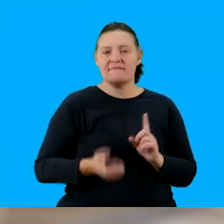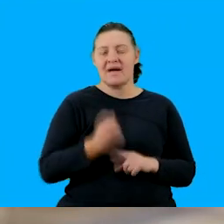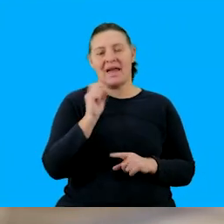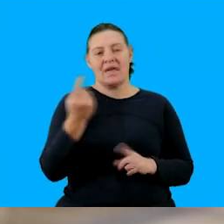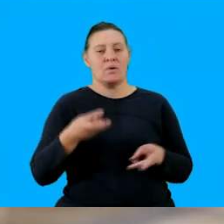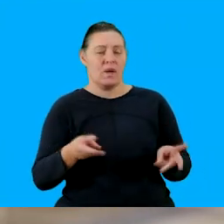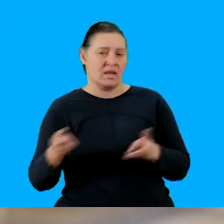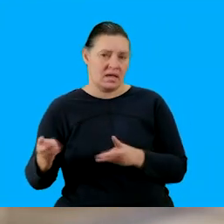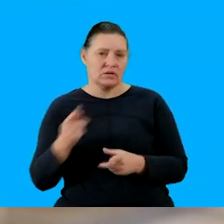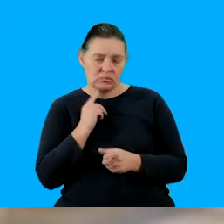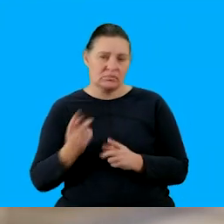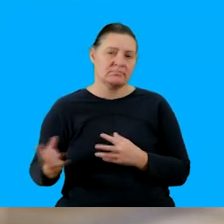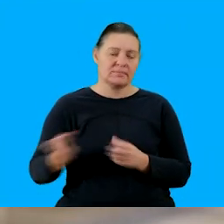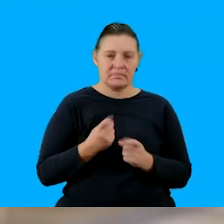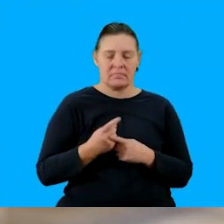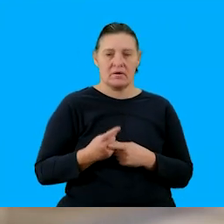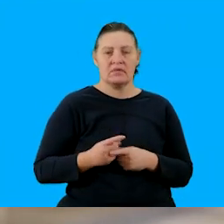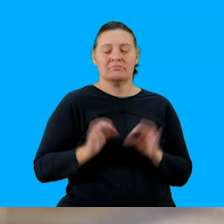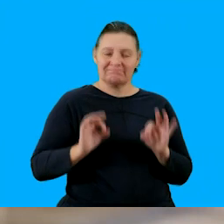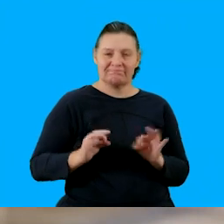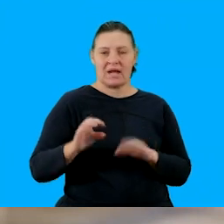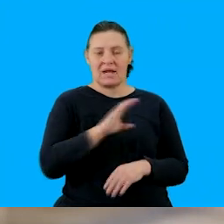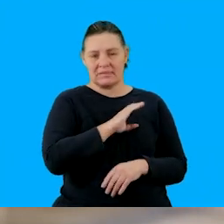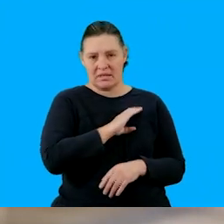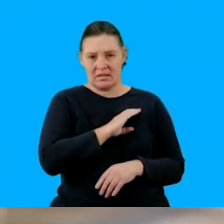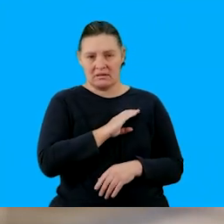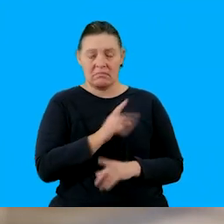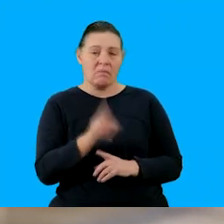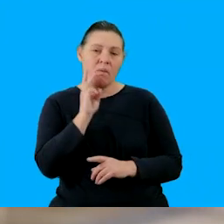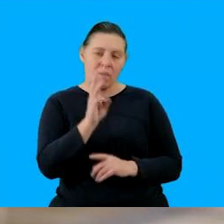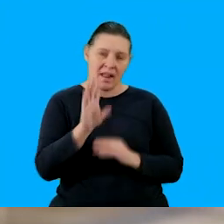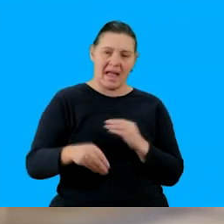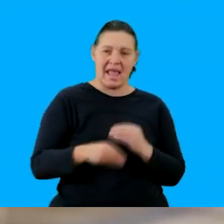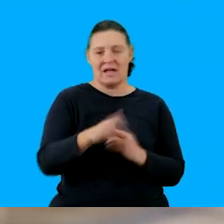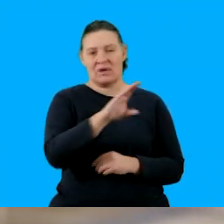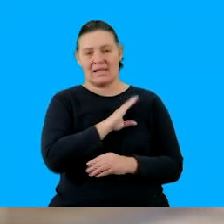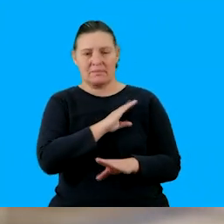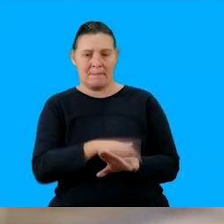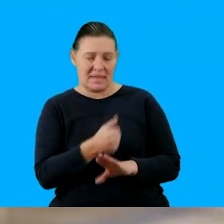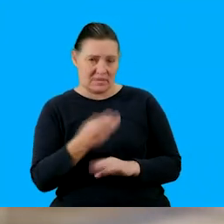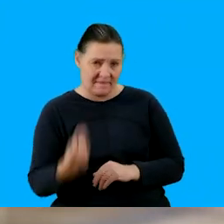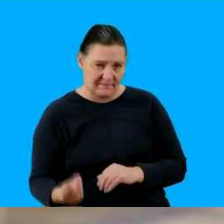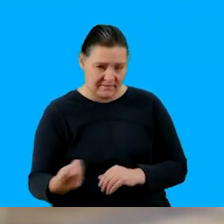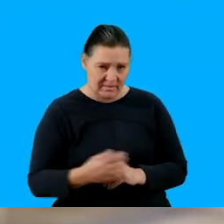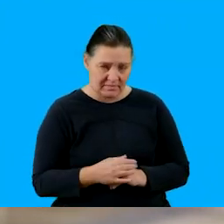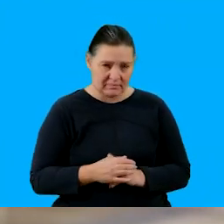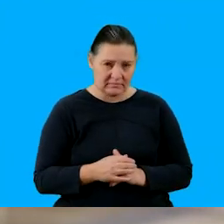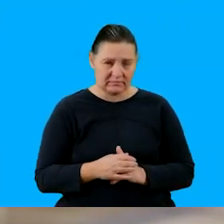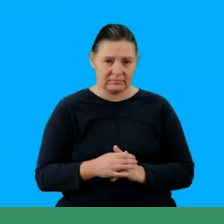also find other ways to attract prospective customers who are going to add to the customer base that they